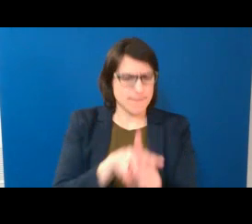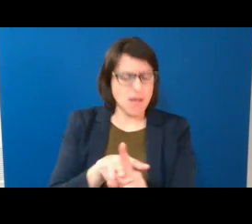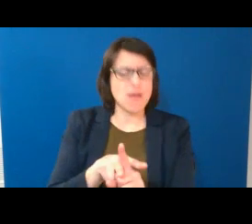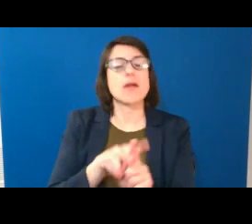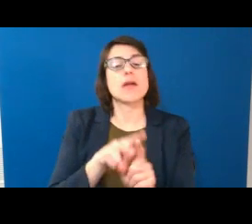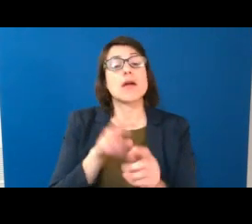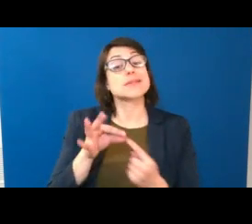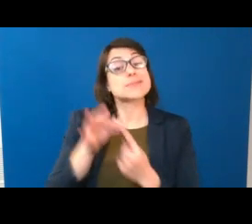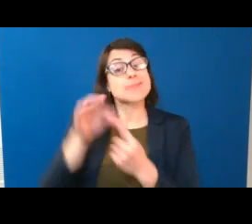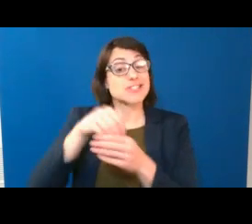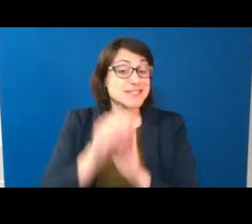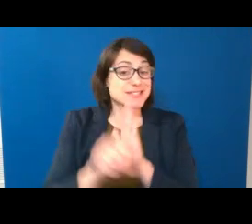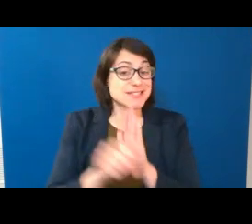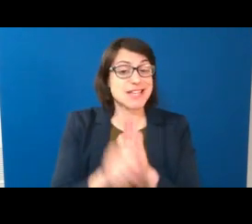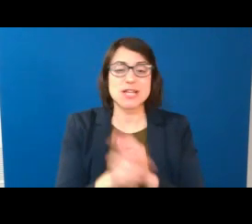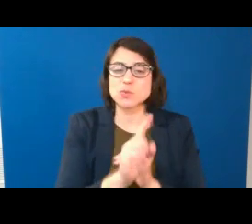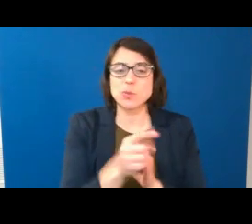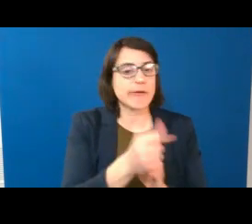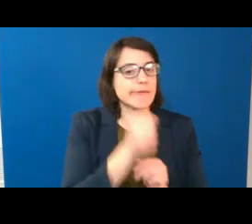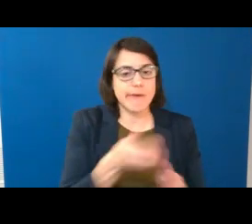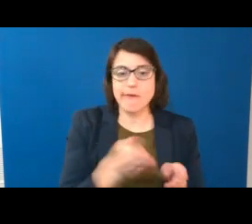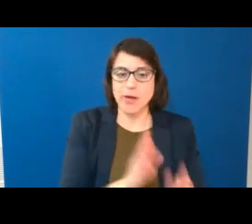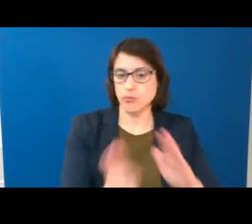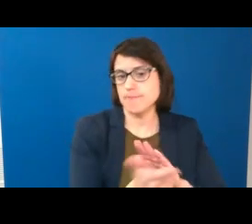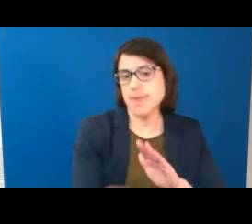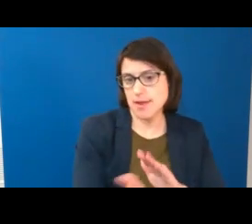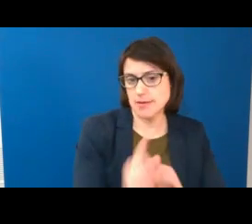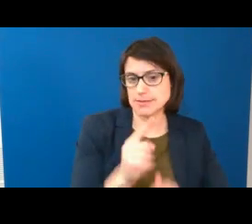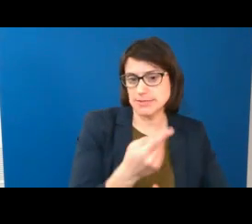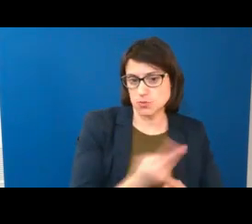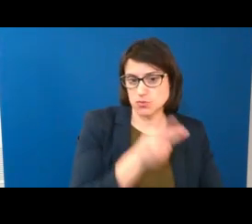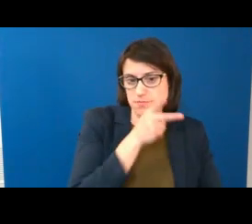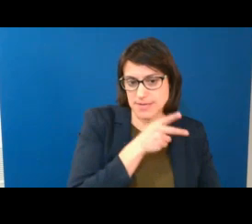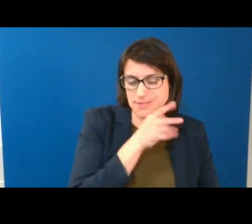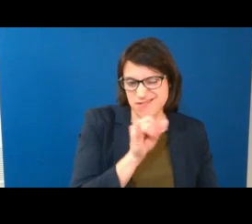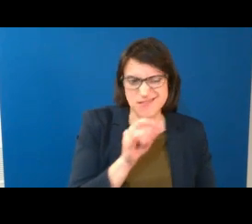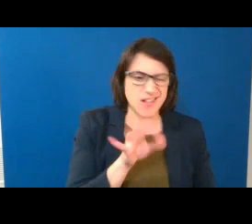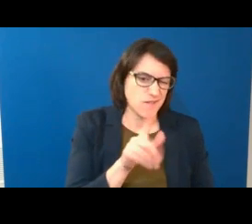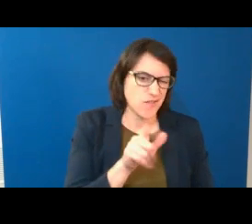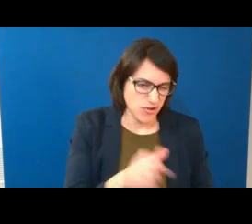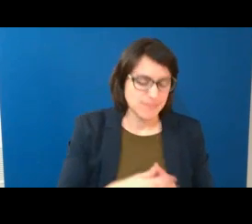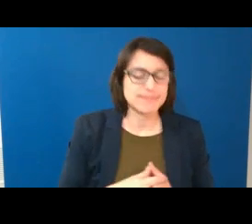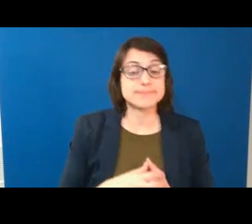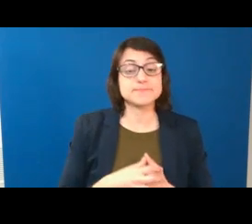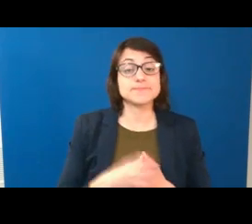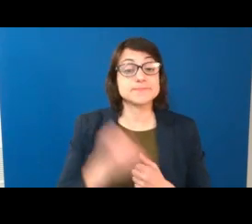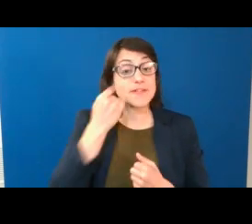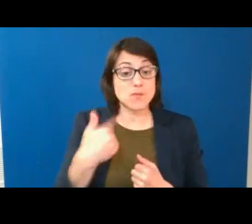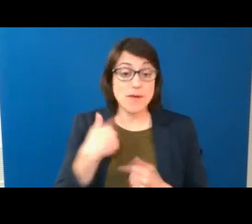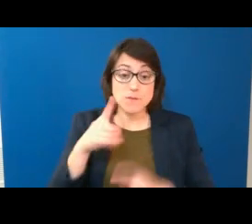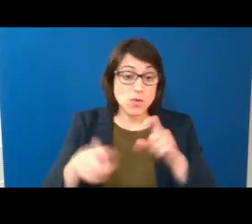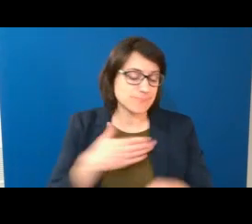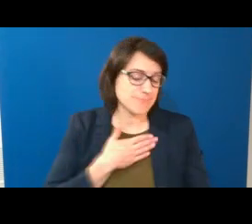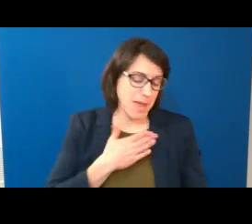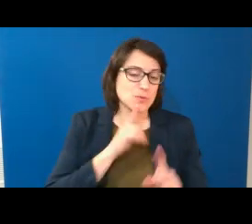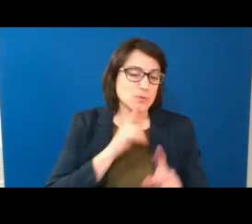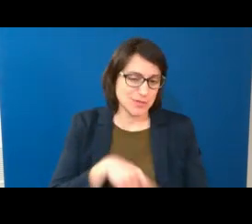preemptions that need to come up with creative solutions like Florida. So if you have any questions, I'm happy to answer them, and thank